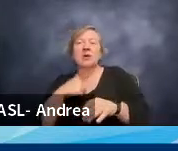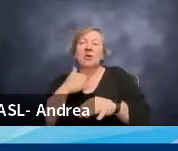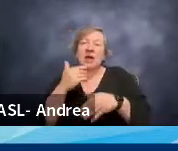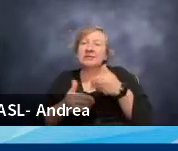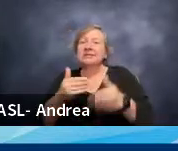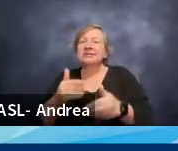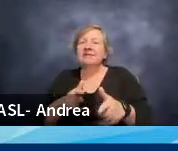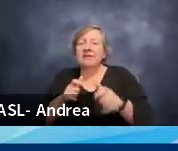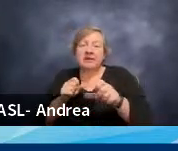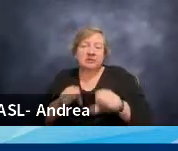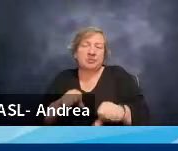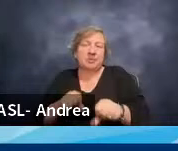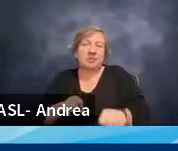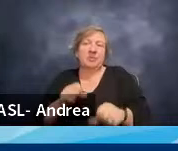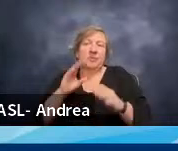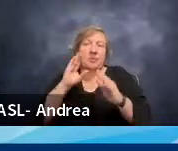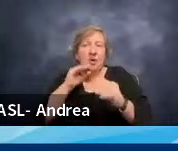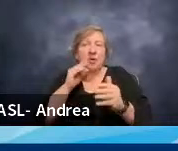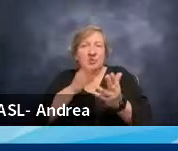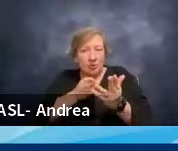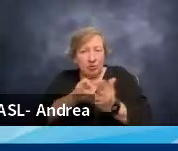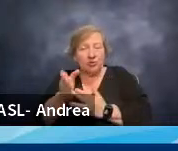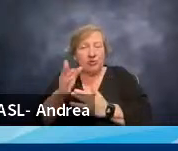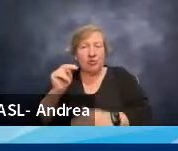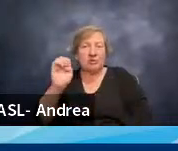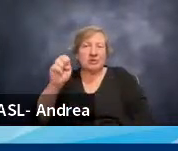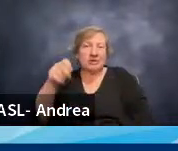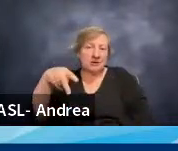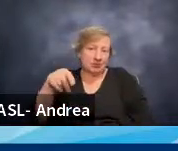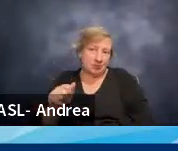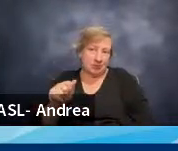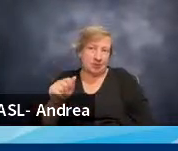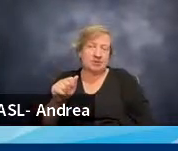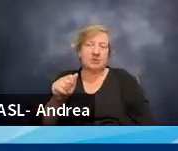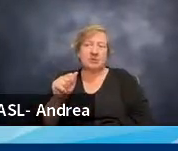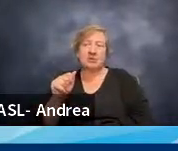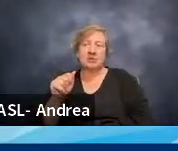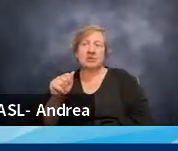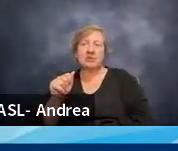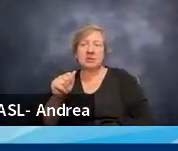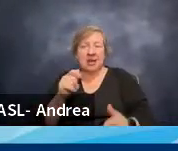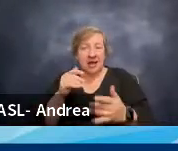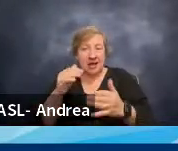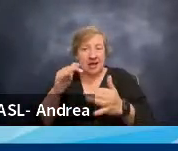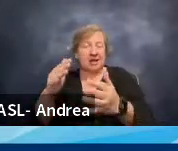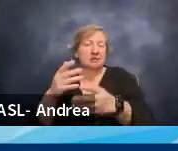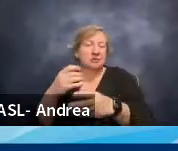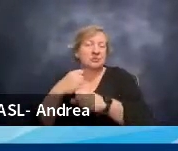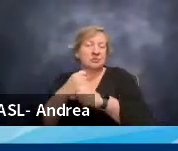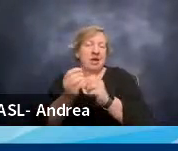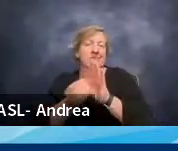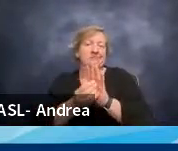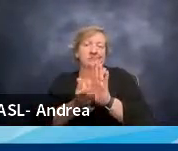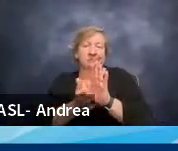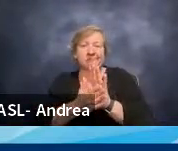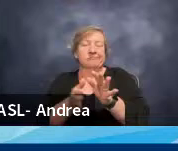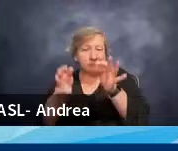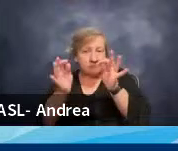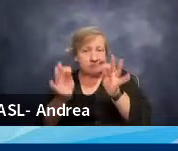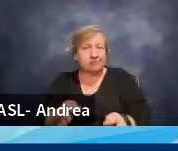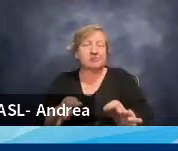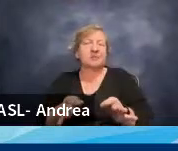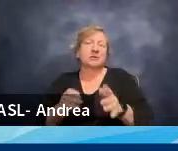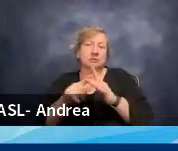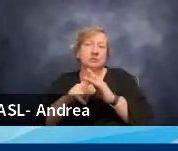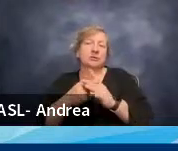to through the NEPA phase and get to that record of decision so we can start moving forward.